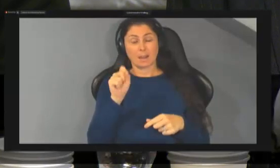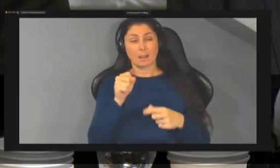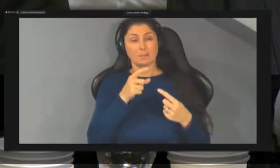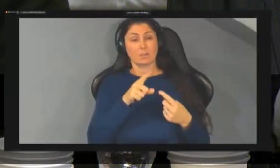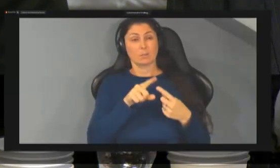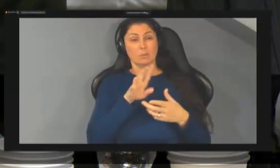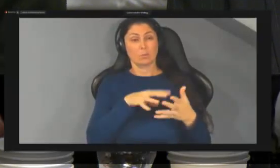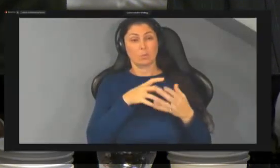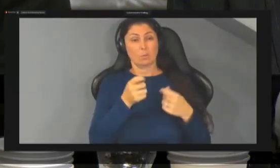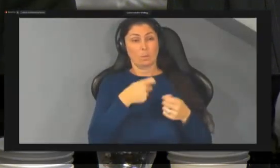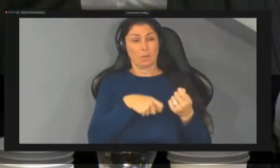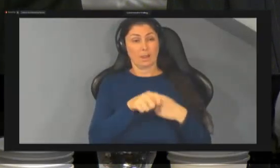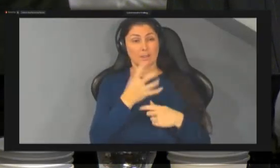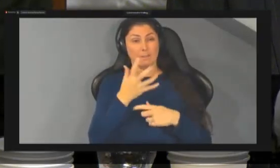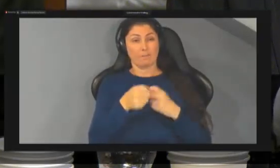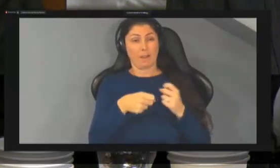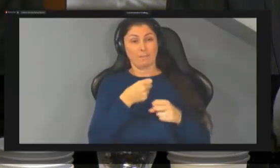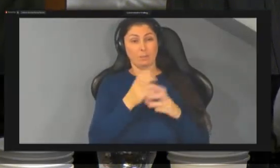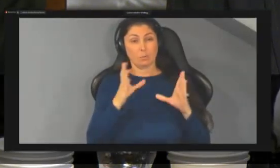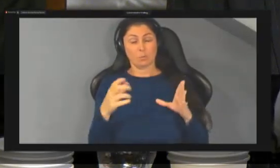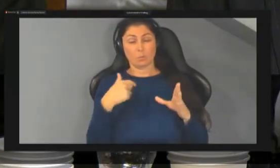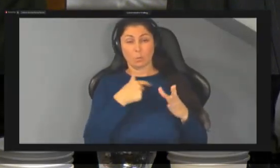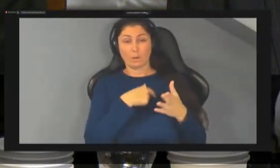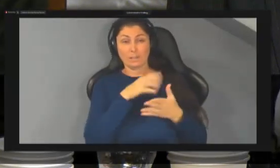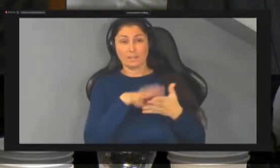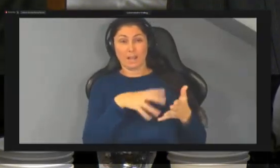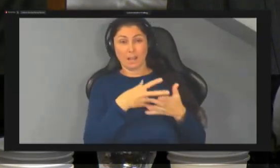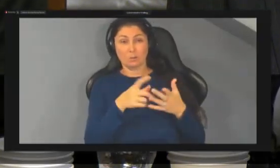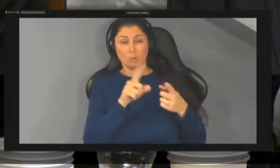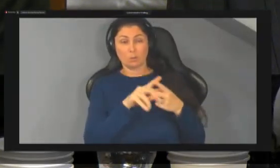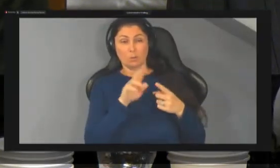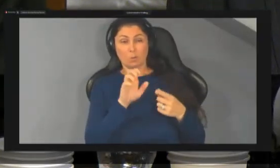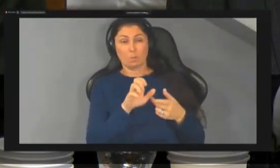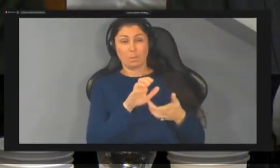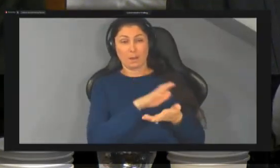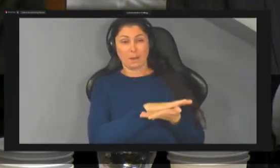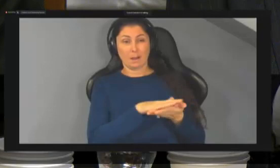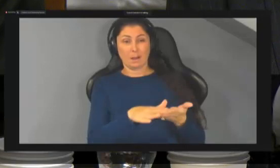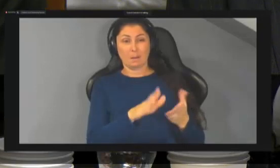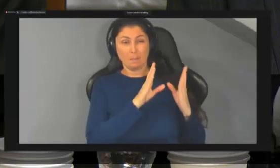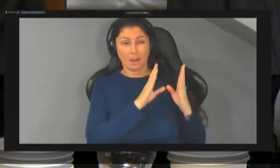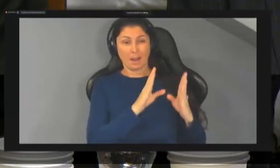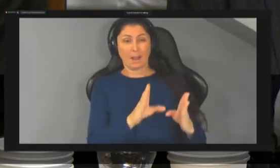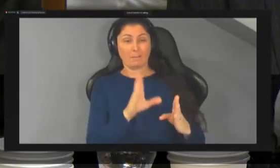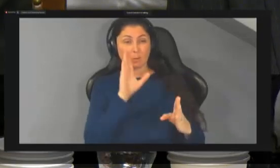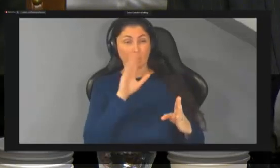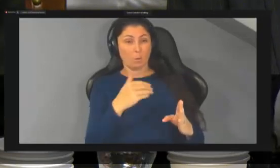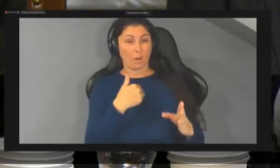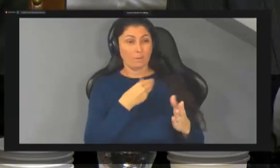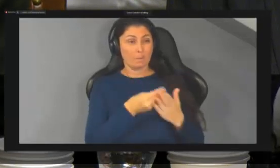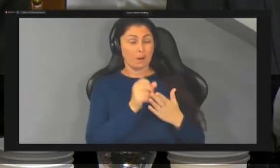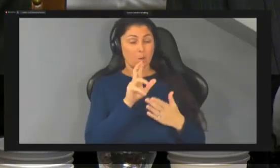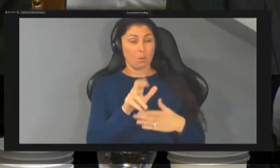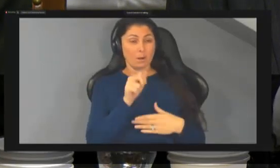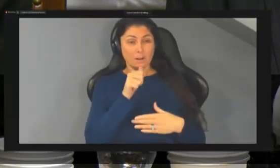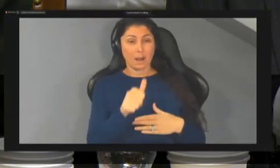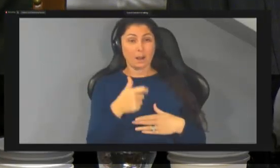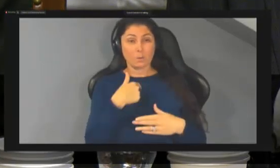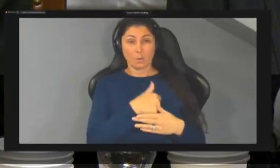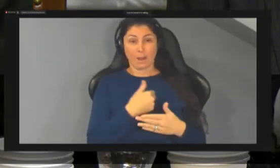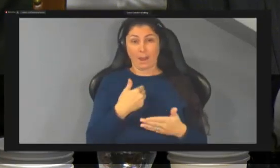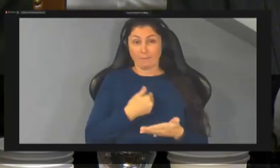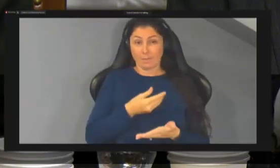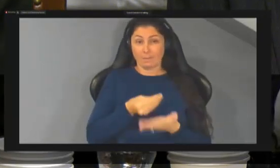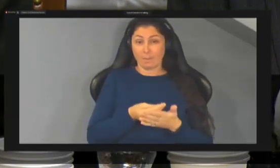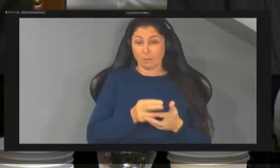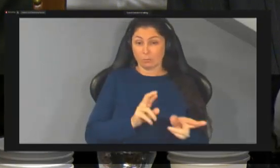5-year period, and we schedule it to be paved, regardless if we know we have the money for it or not, but once we have the funds for it,